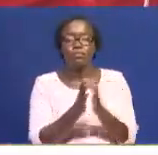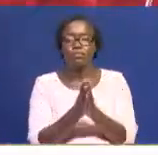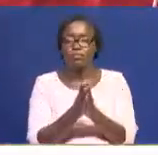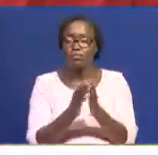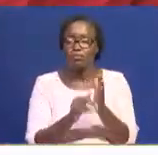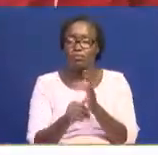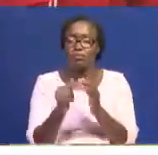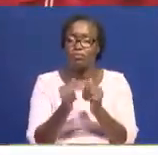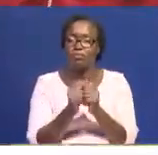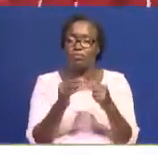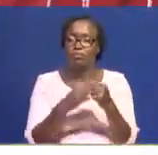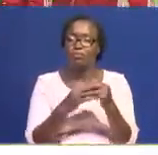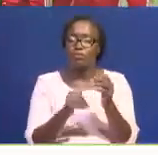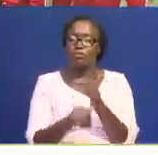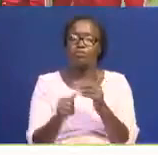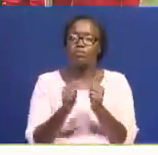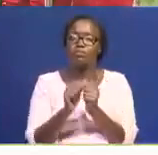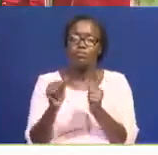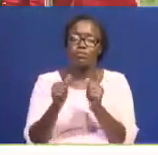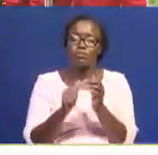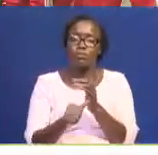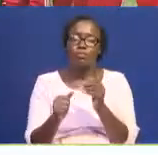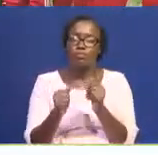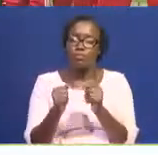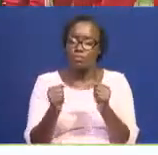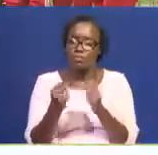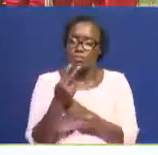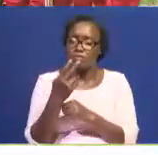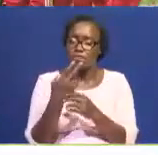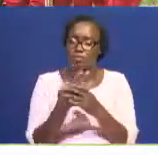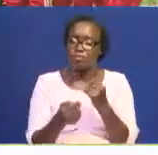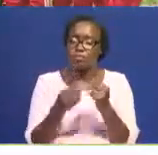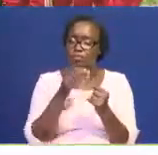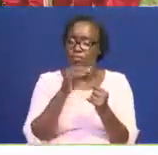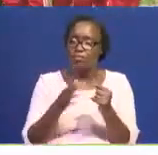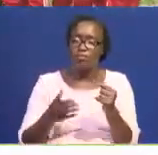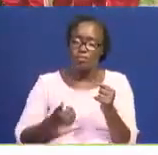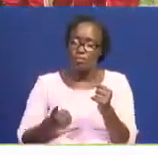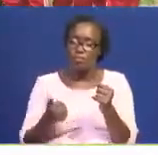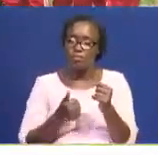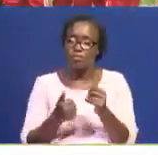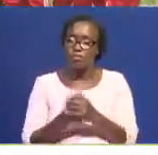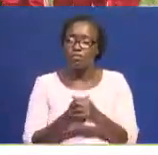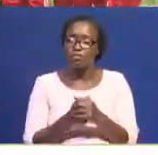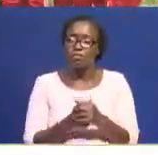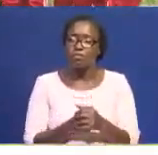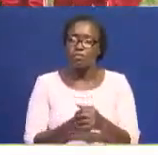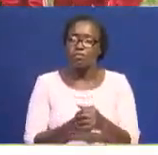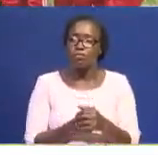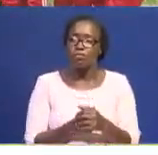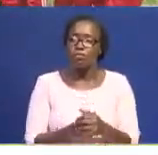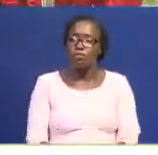18, under 15 and under 12, both boys and girls. Nora Mwangi reporting for Prime Edition Sports.